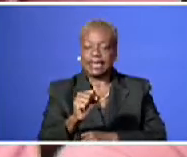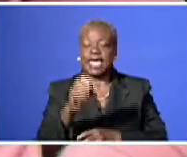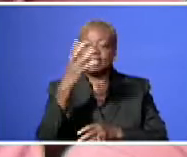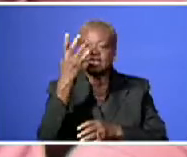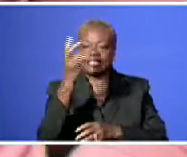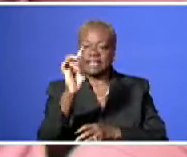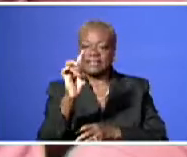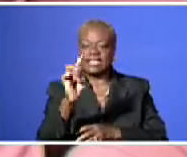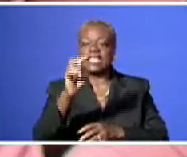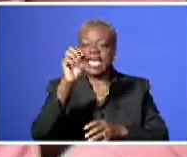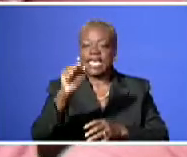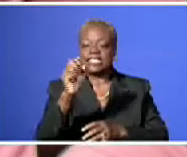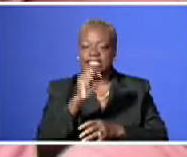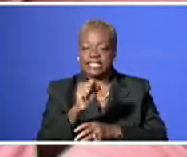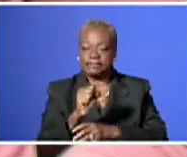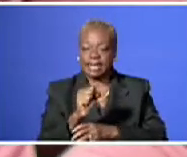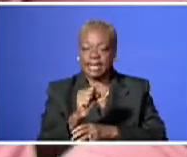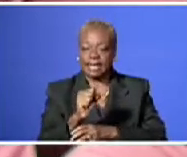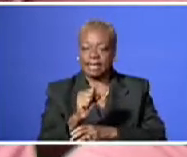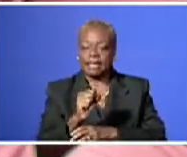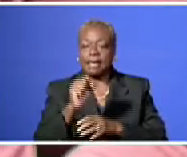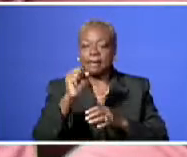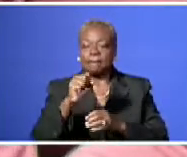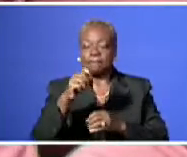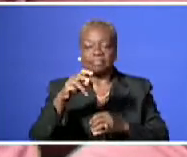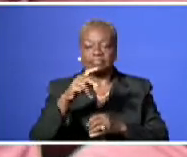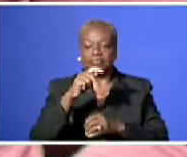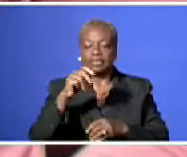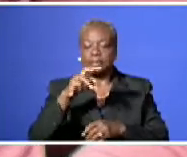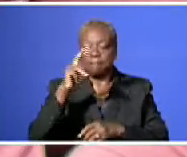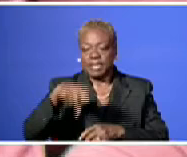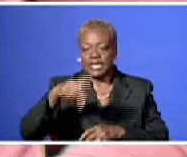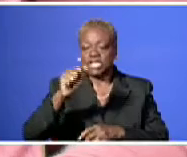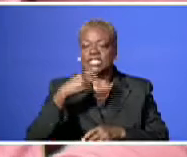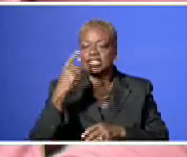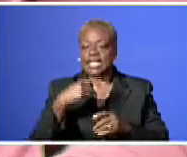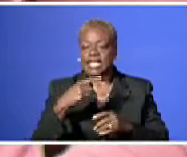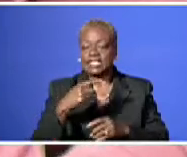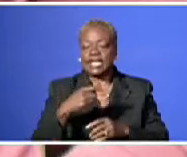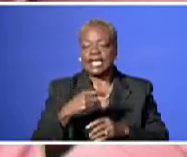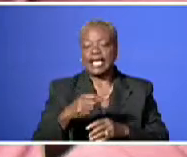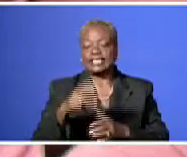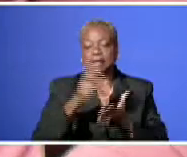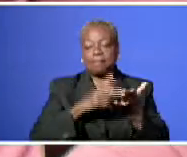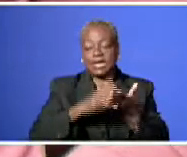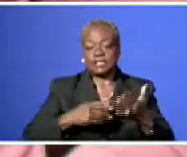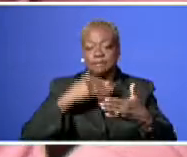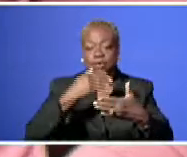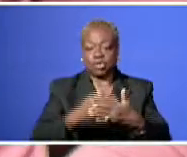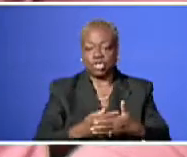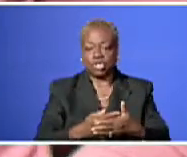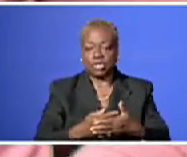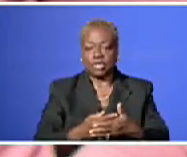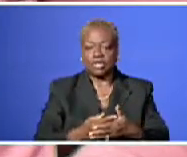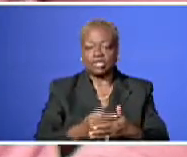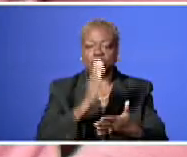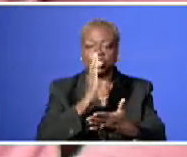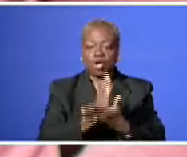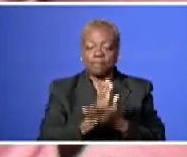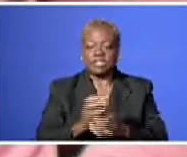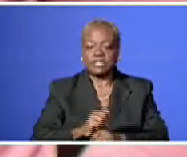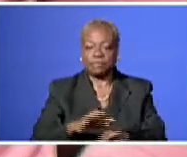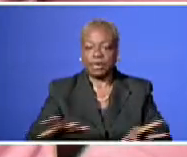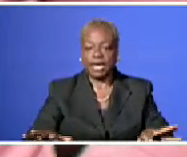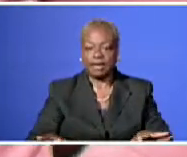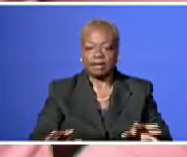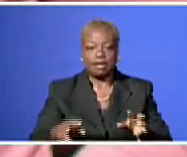17 are asymptomatic. Meantime, PHA officials say as a part of its approach to minimizing the spread of the virus, visitor restrictions